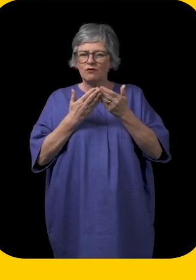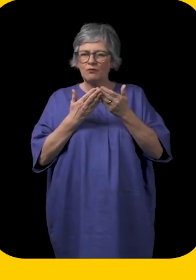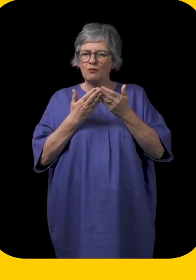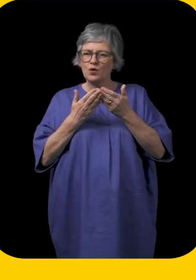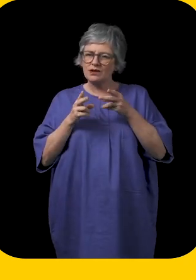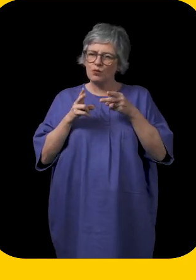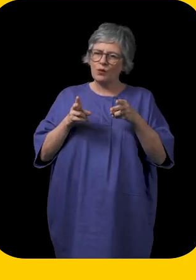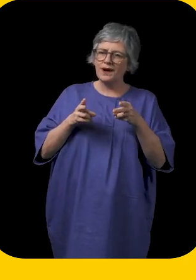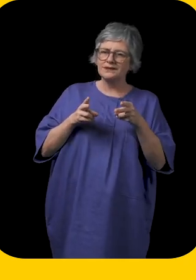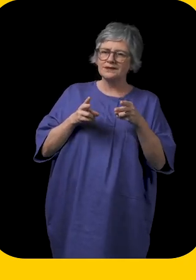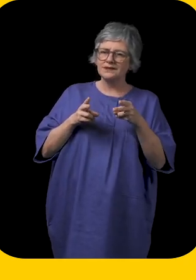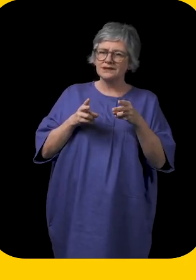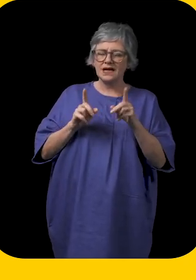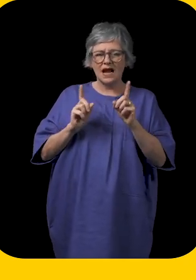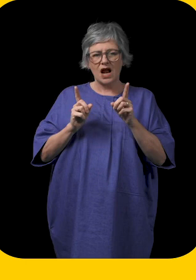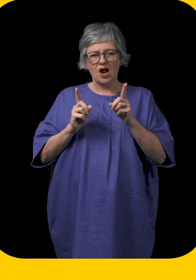non-Muslim